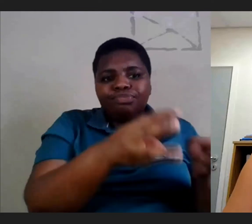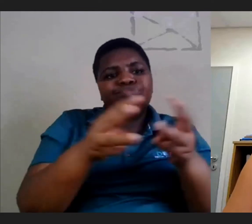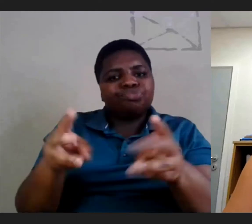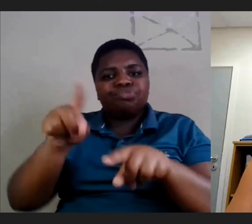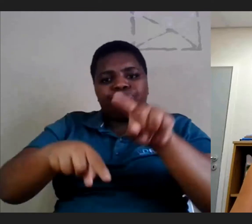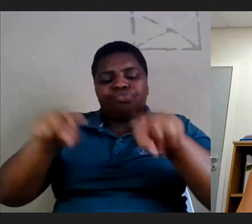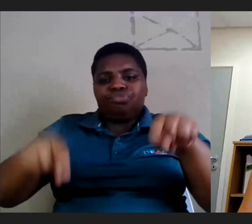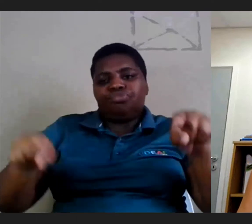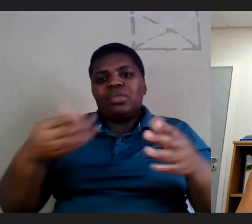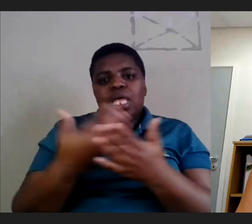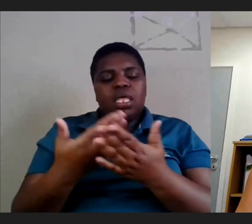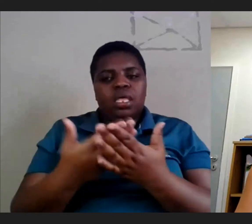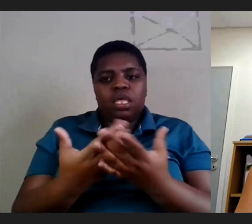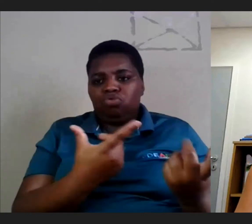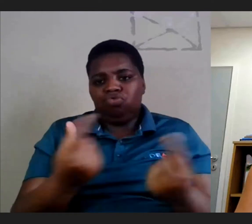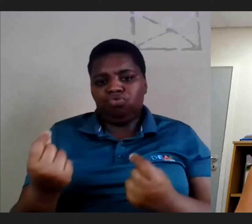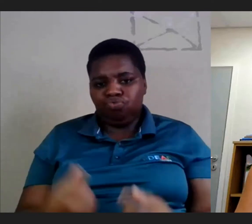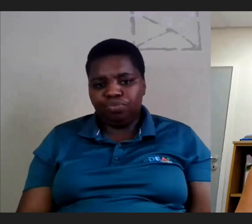to innovate.